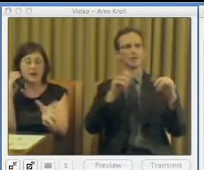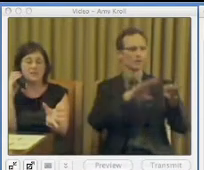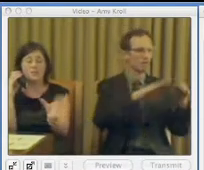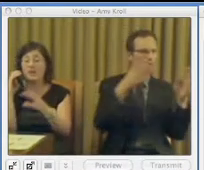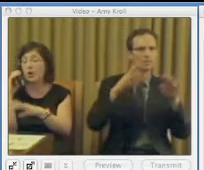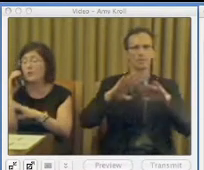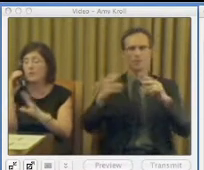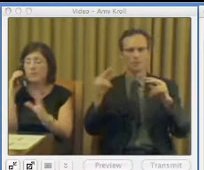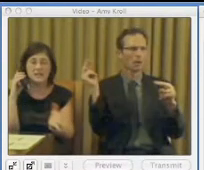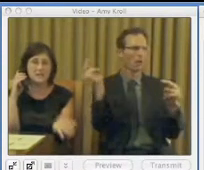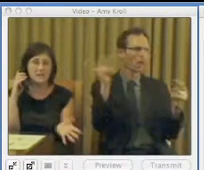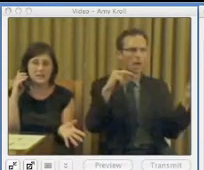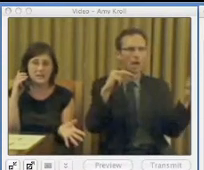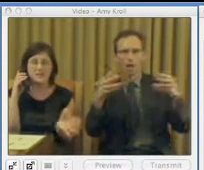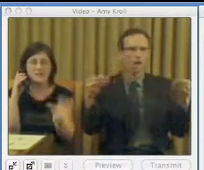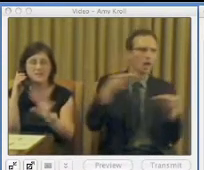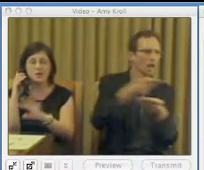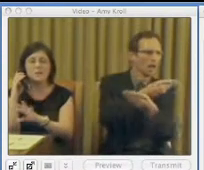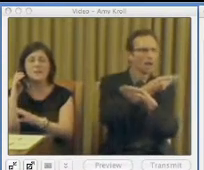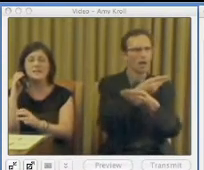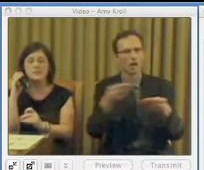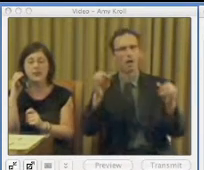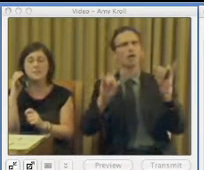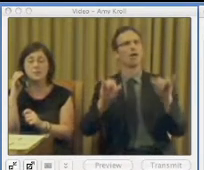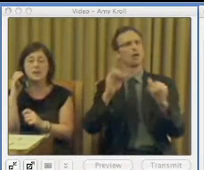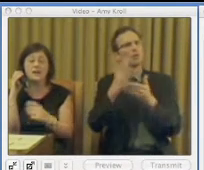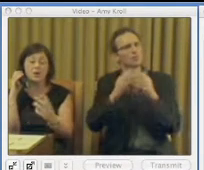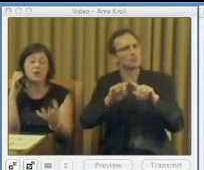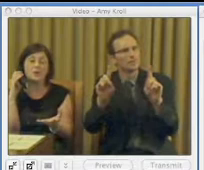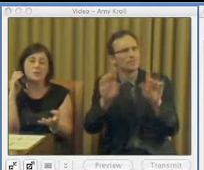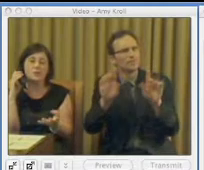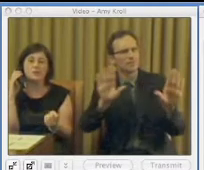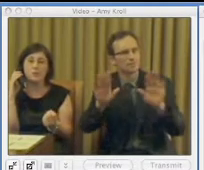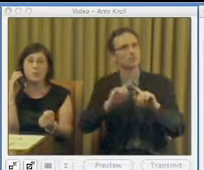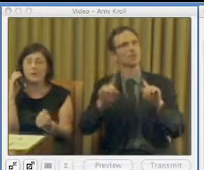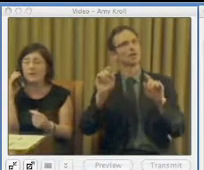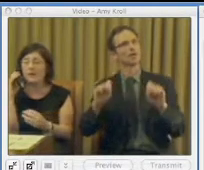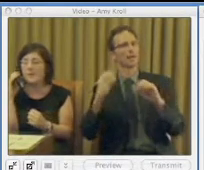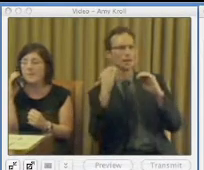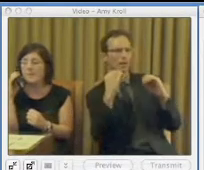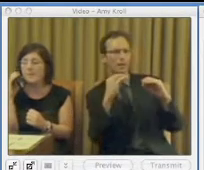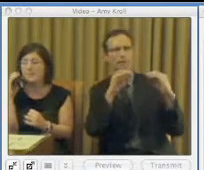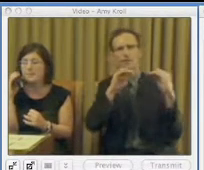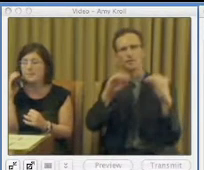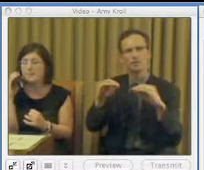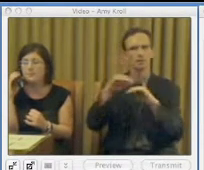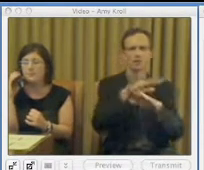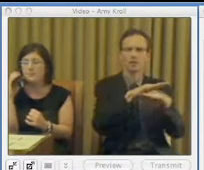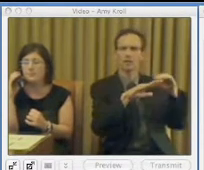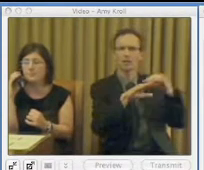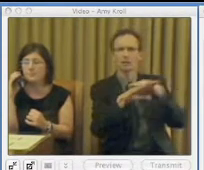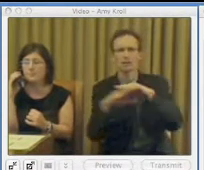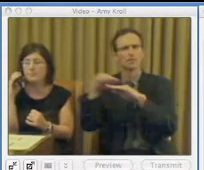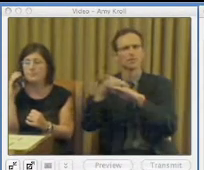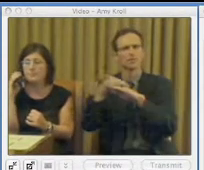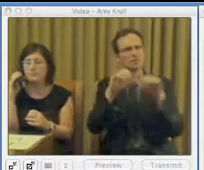cultures, because there are many similarities. We know there are many differences, but there are so many similarities that we can learn from one another.